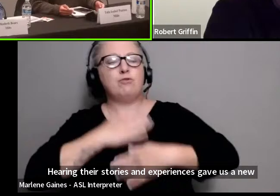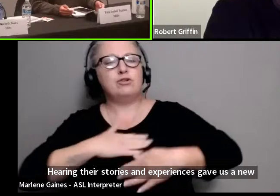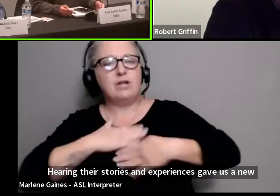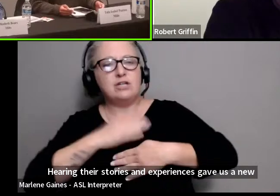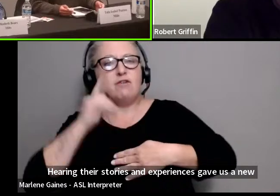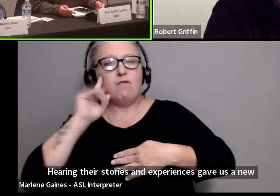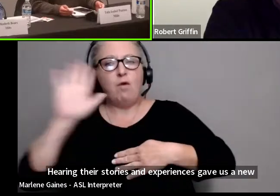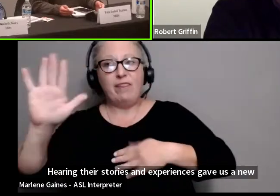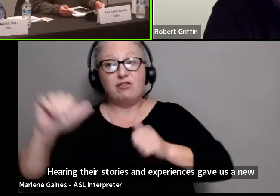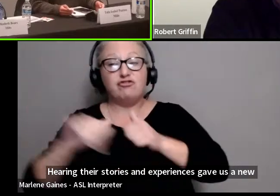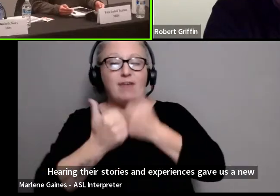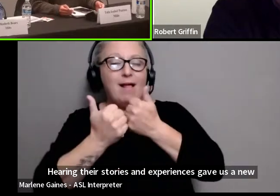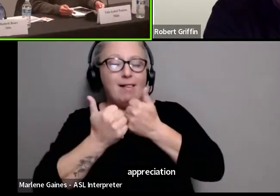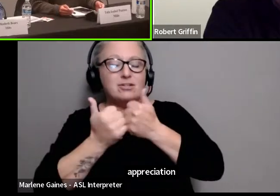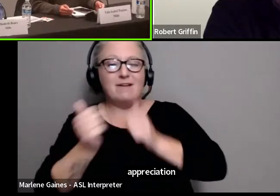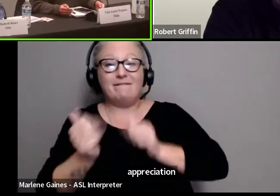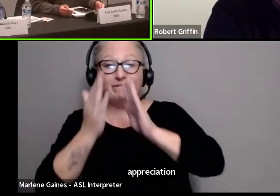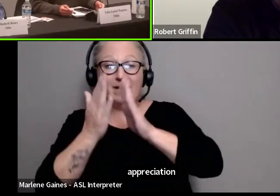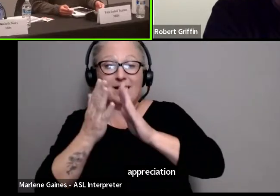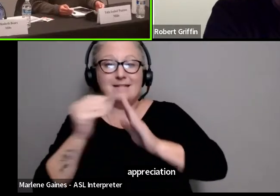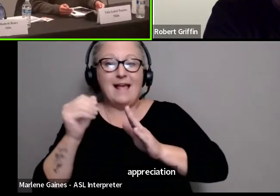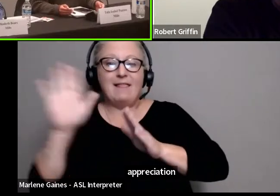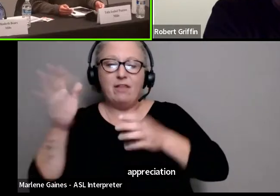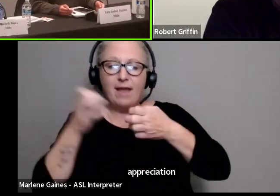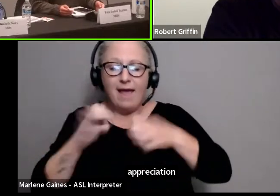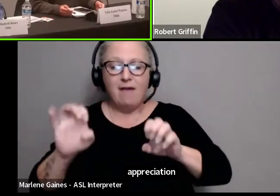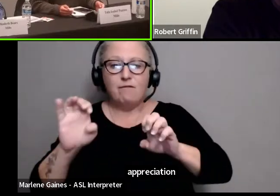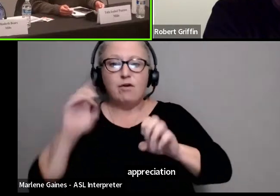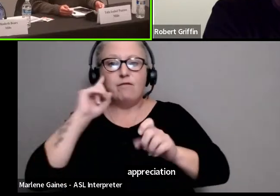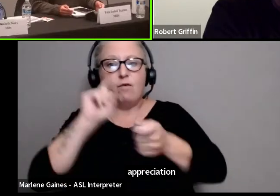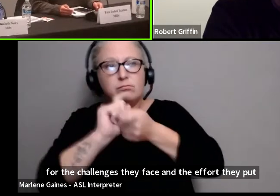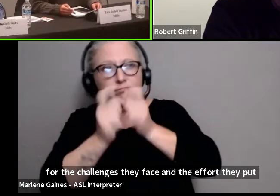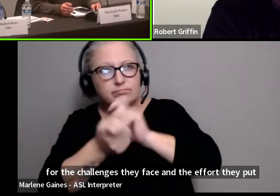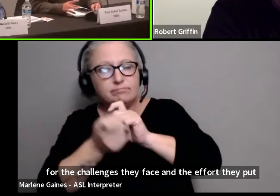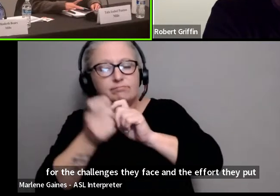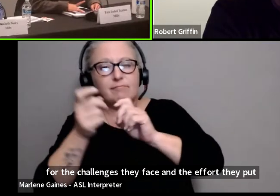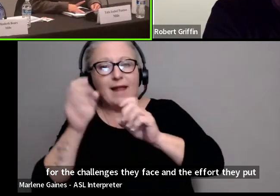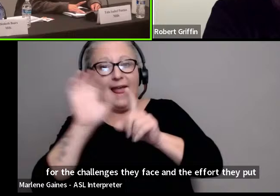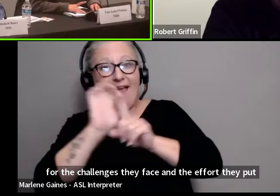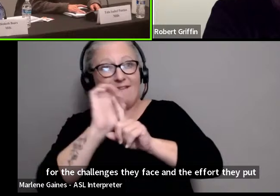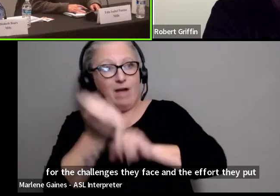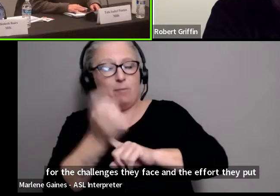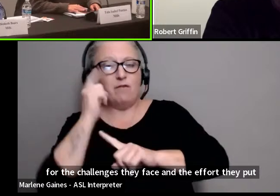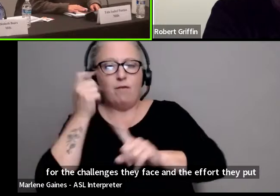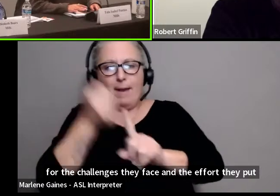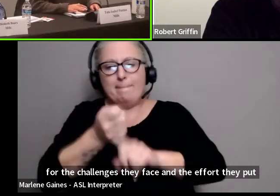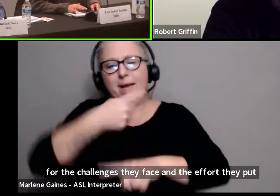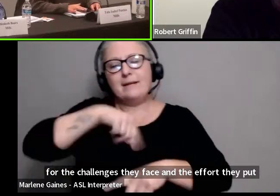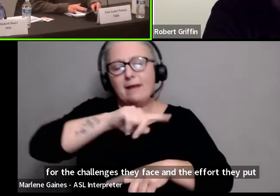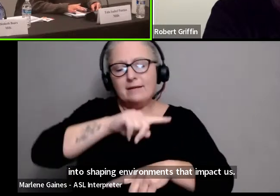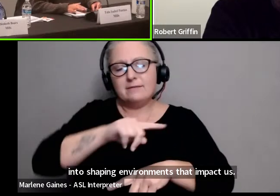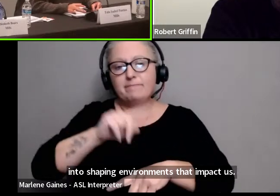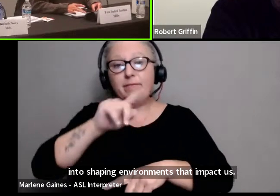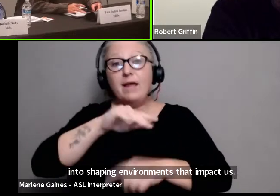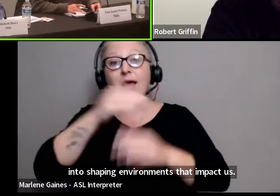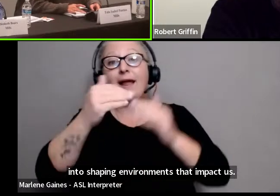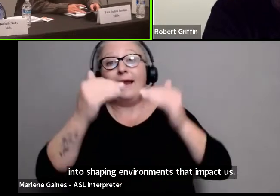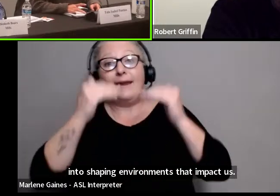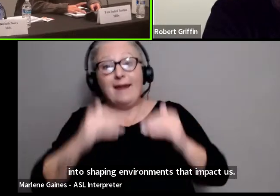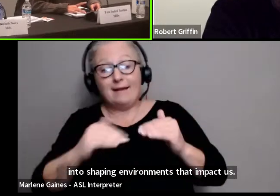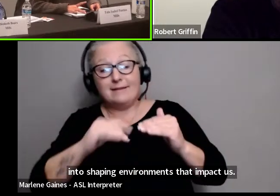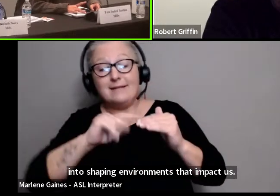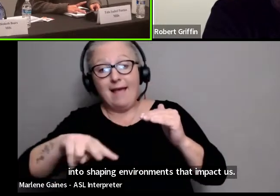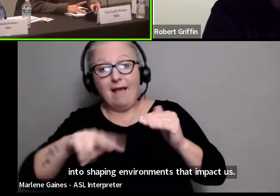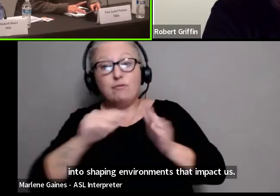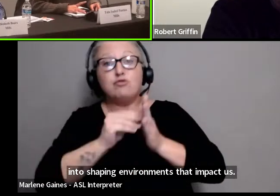the challenges they face and the effort they put into shaping environments that impact us. And for the second half, where we as